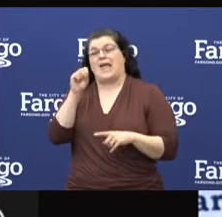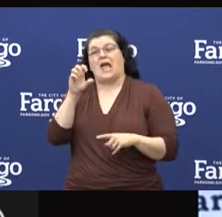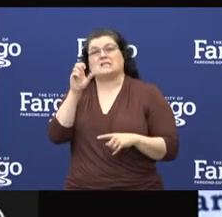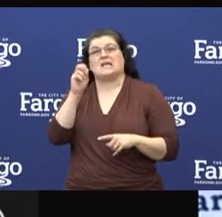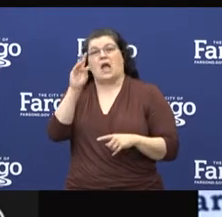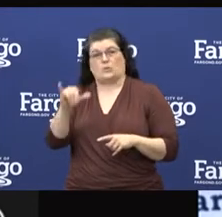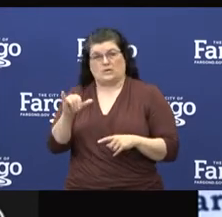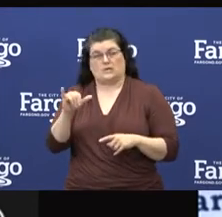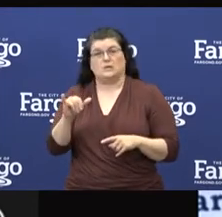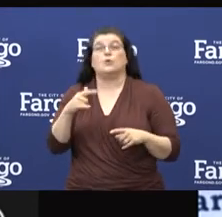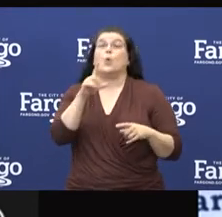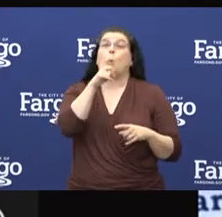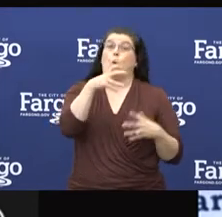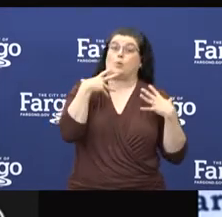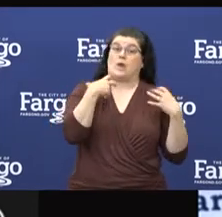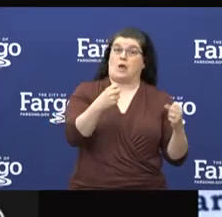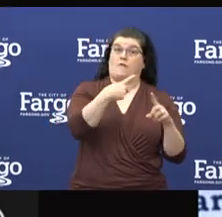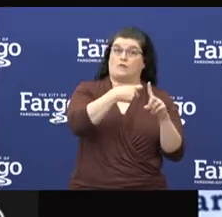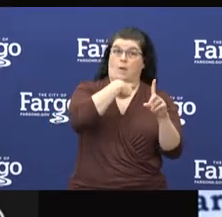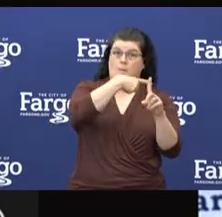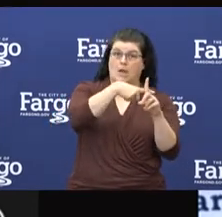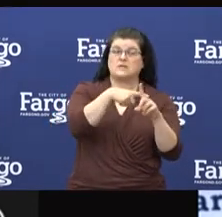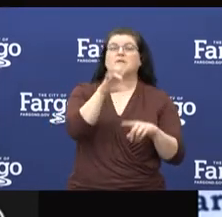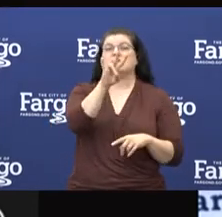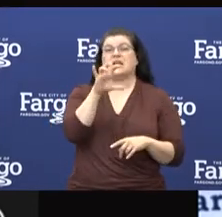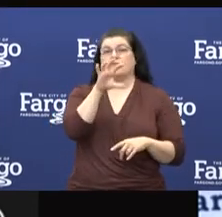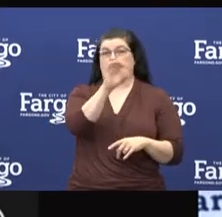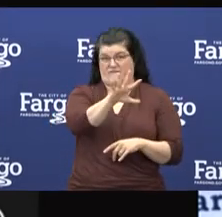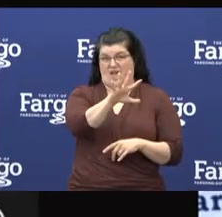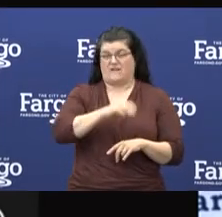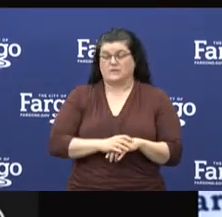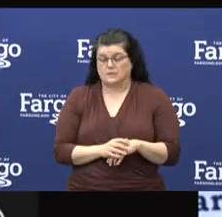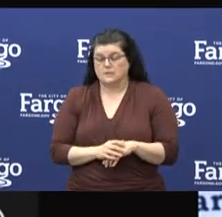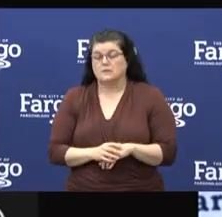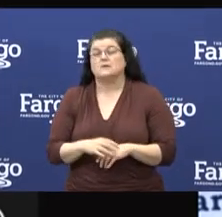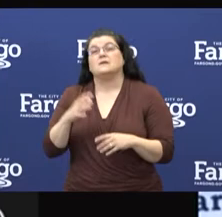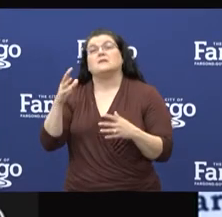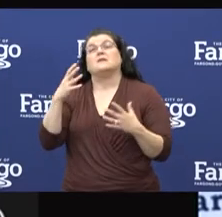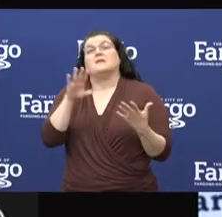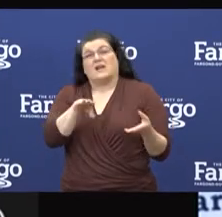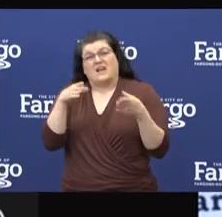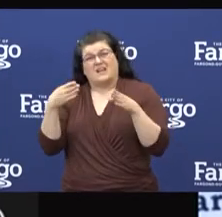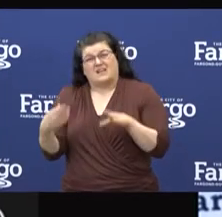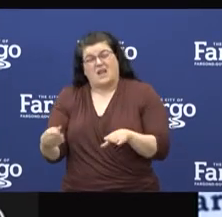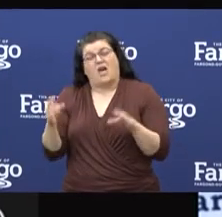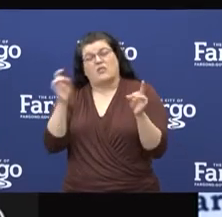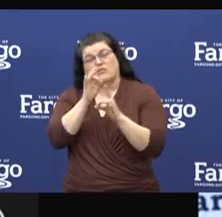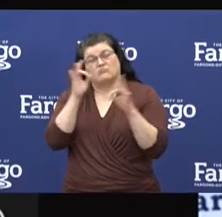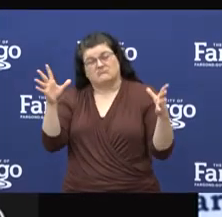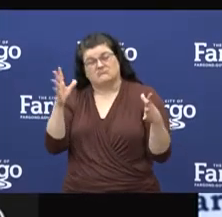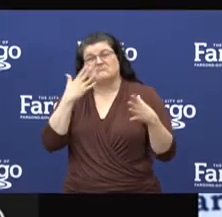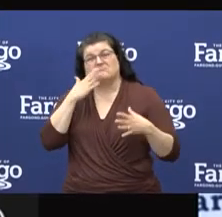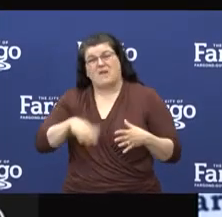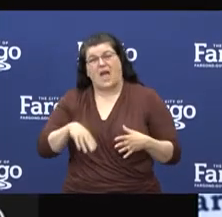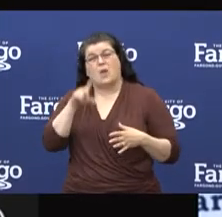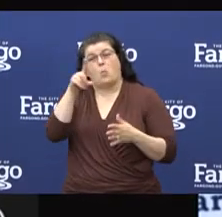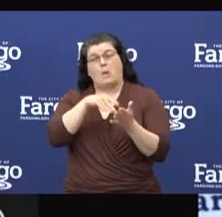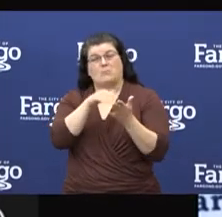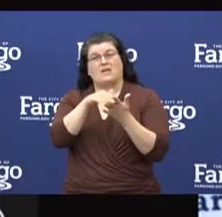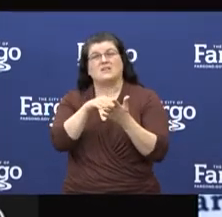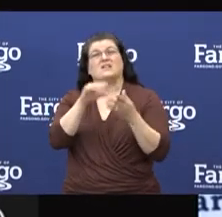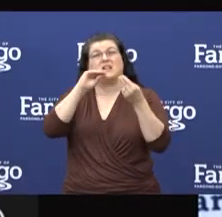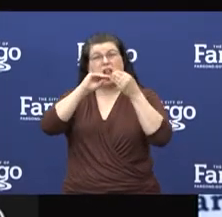at 705. The saying, one death is a tragedy, but a million is a statistic, is very appropriate in our current